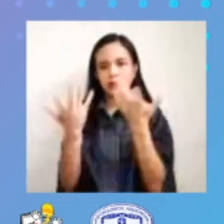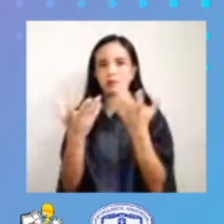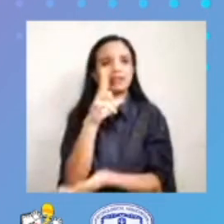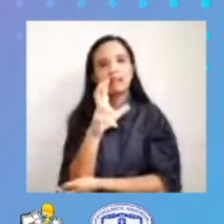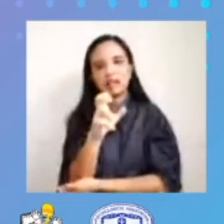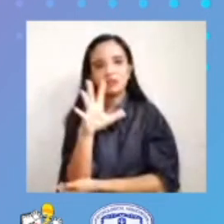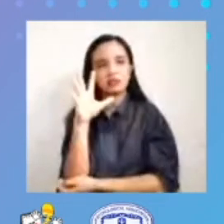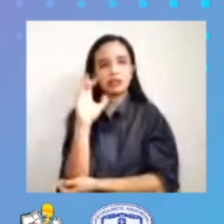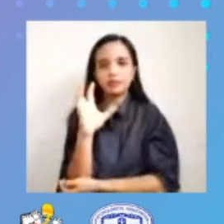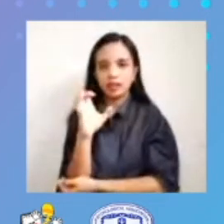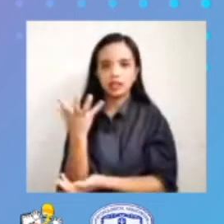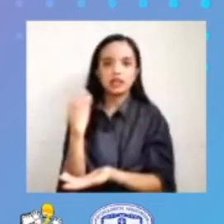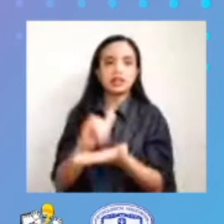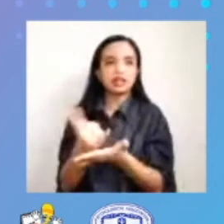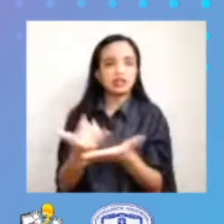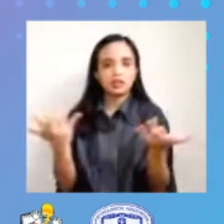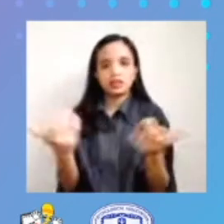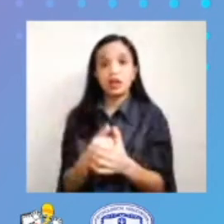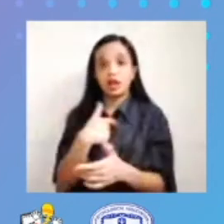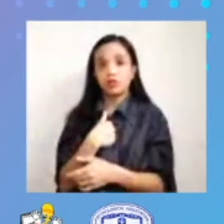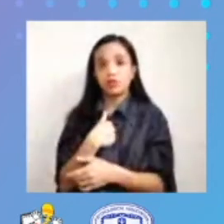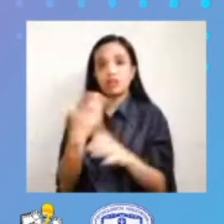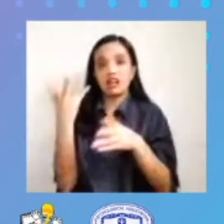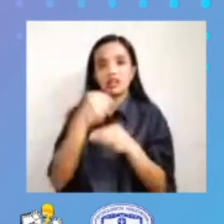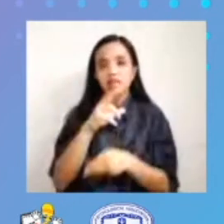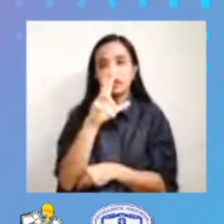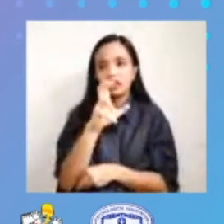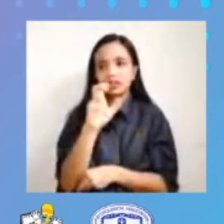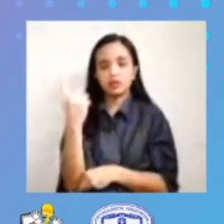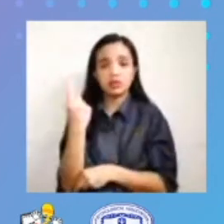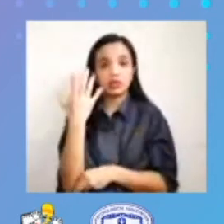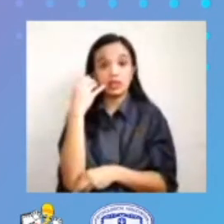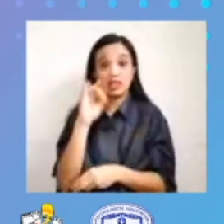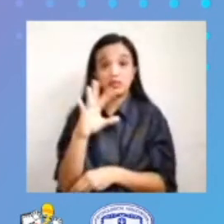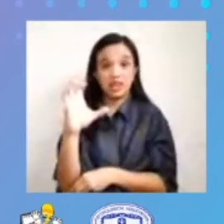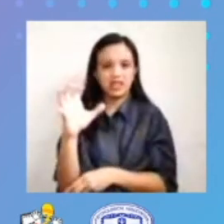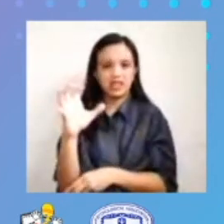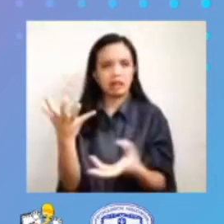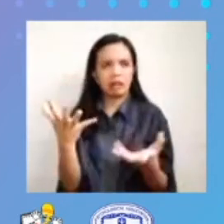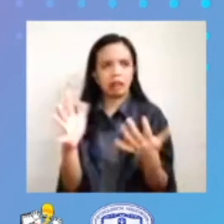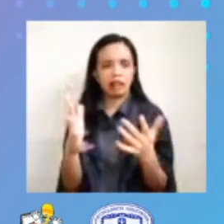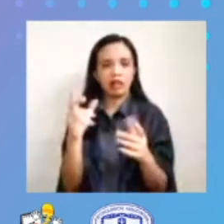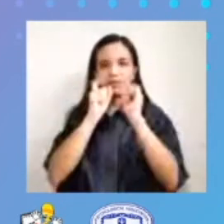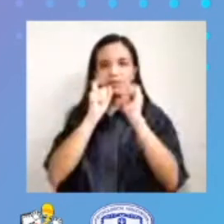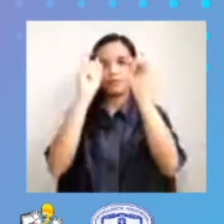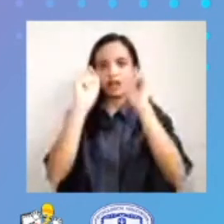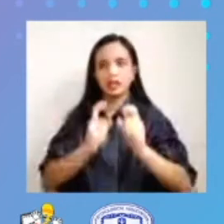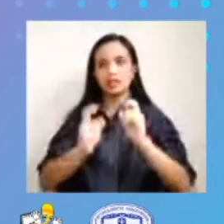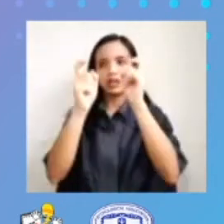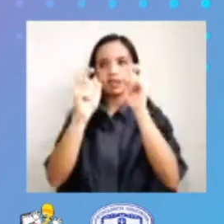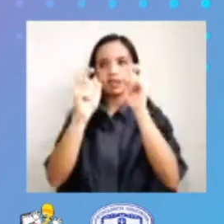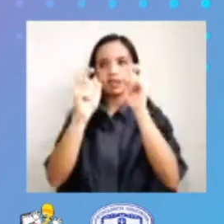then. Better than not getting an idea, right? So there are many ways to do it. One way is trial and